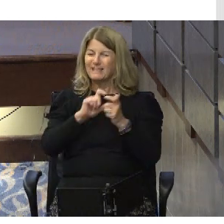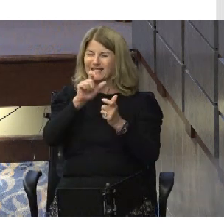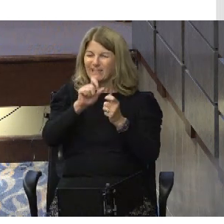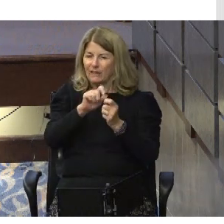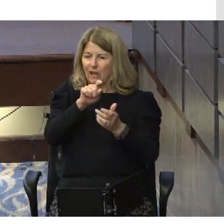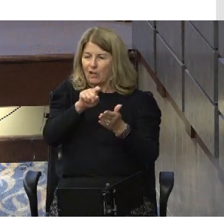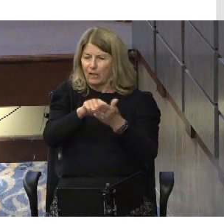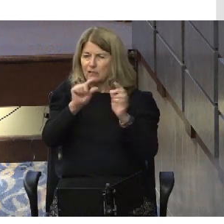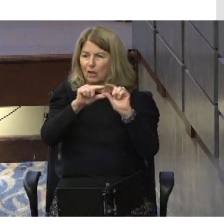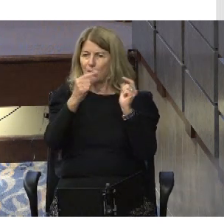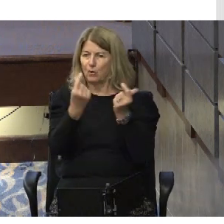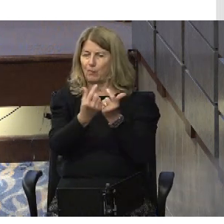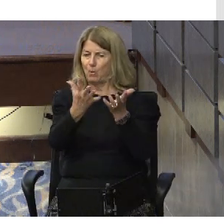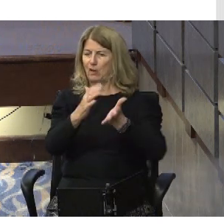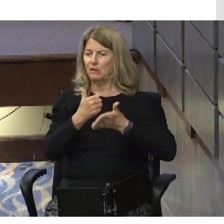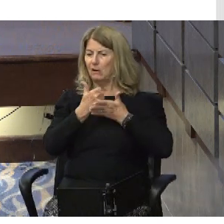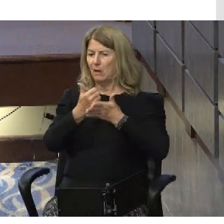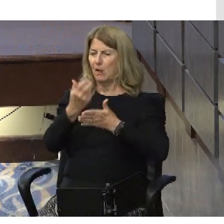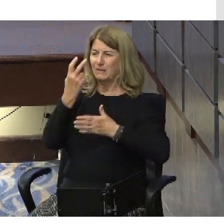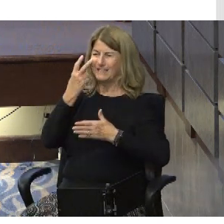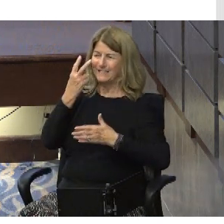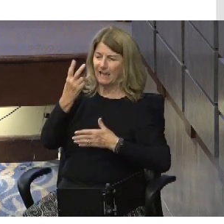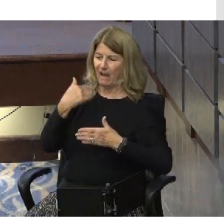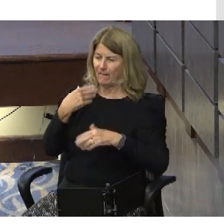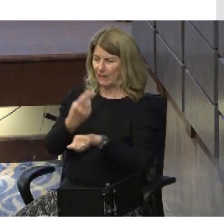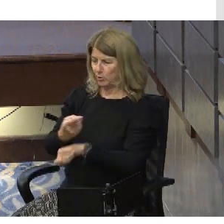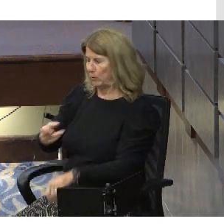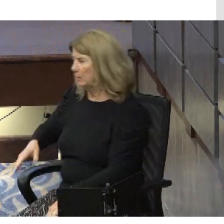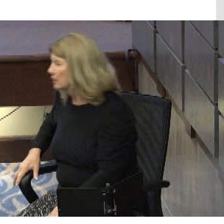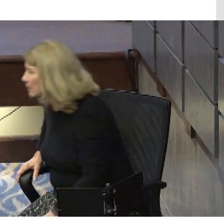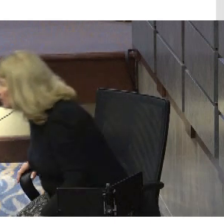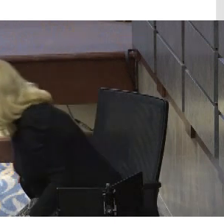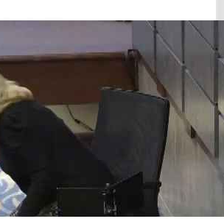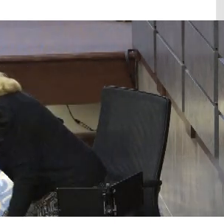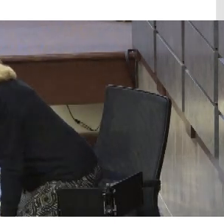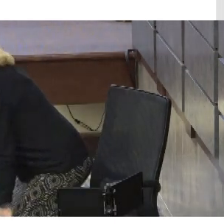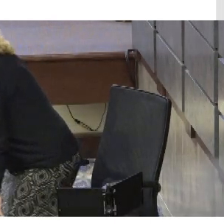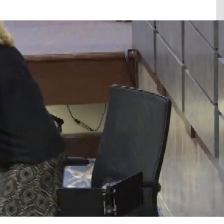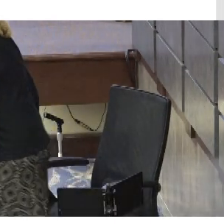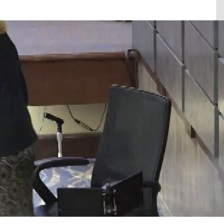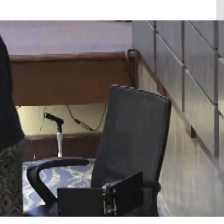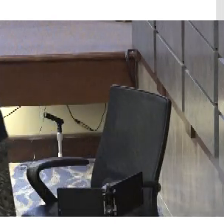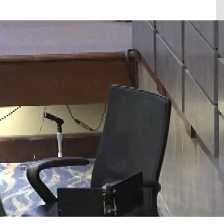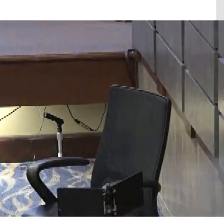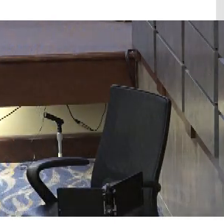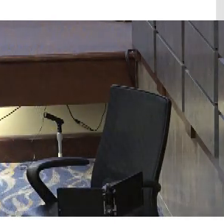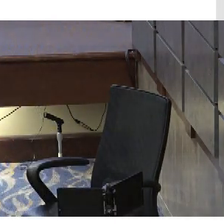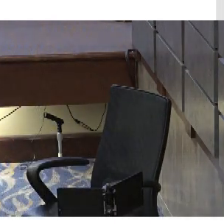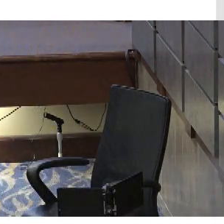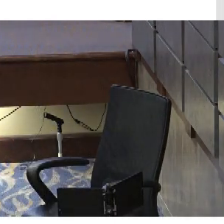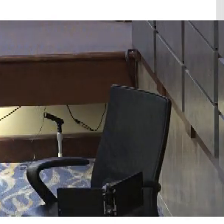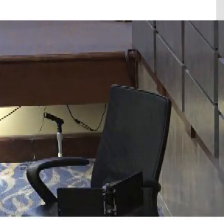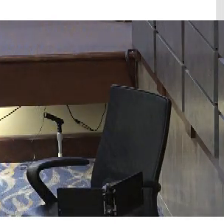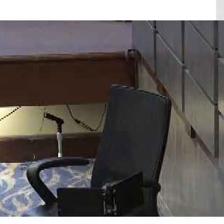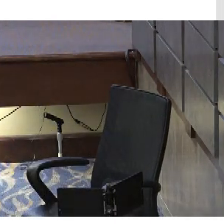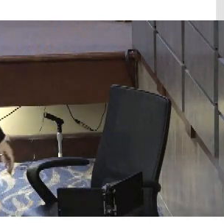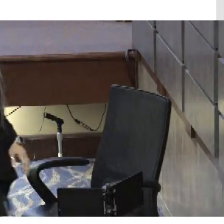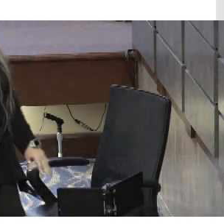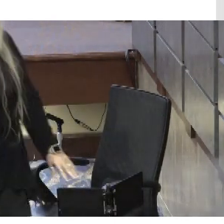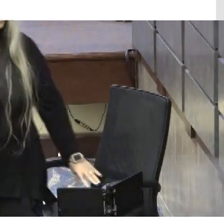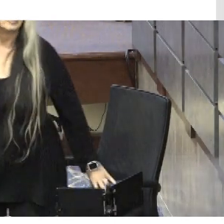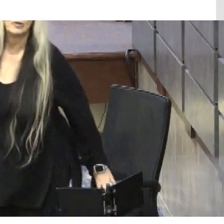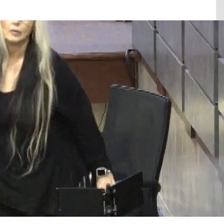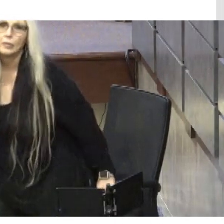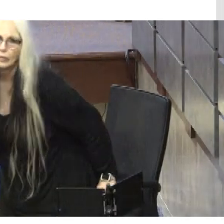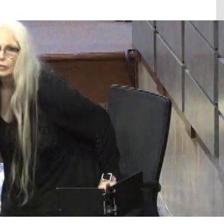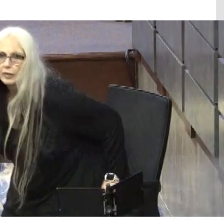population, I wanted to help you see that we've got a history of property management, but also an experience with this